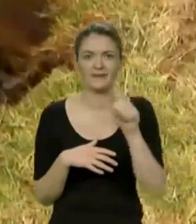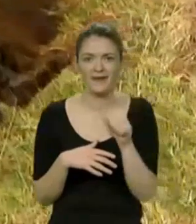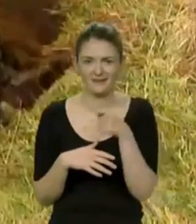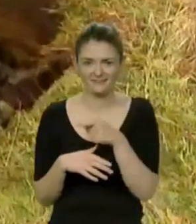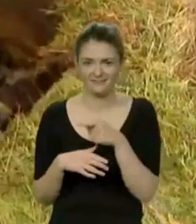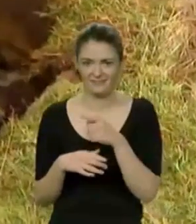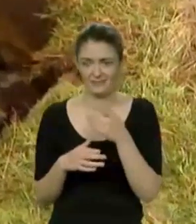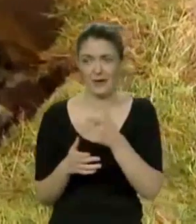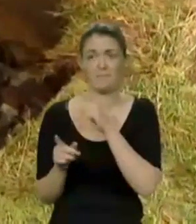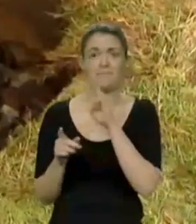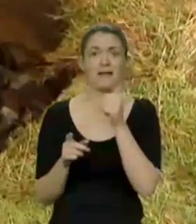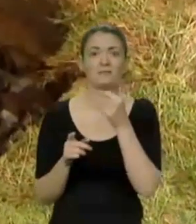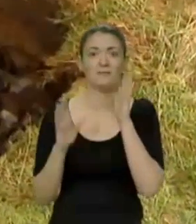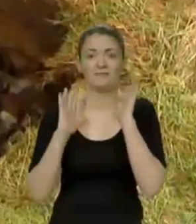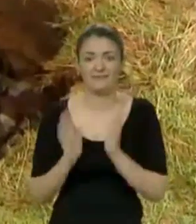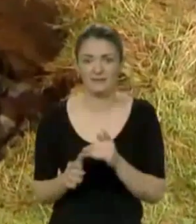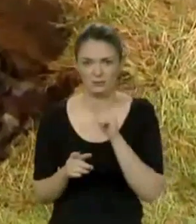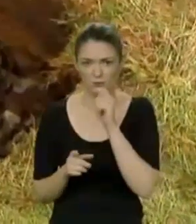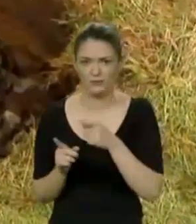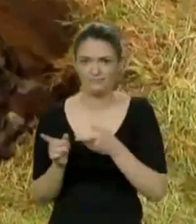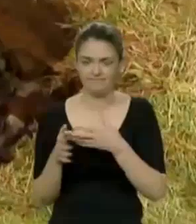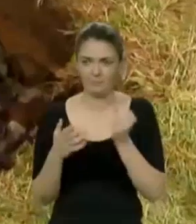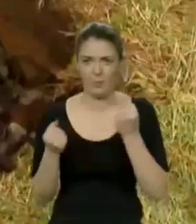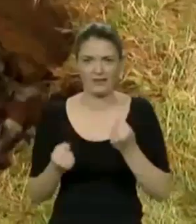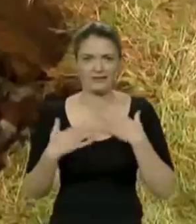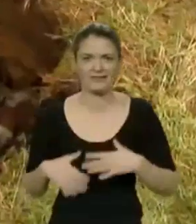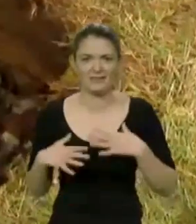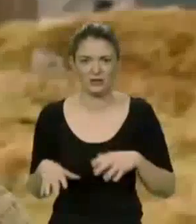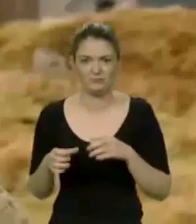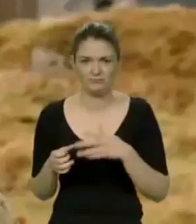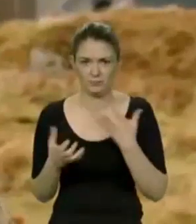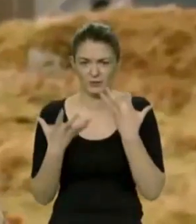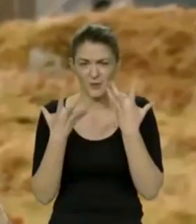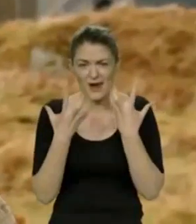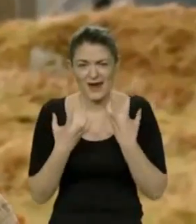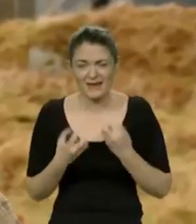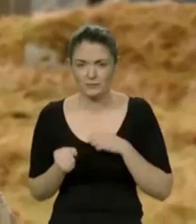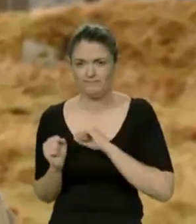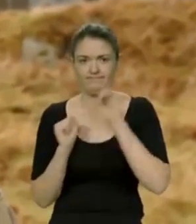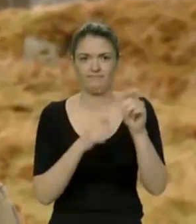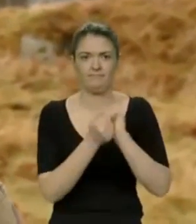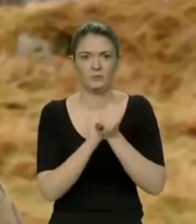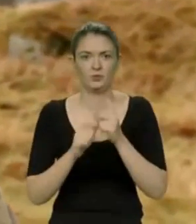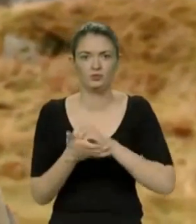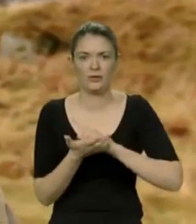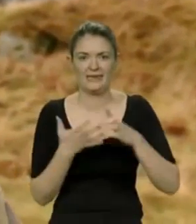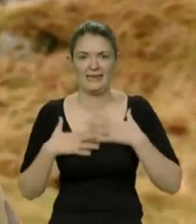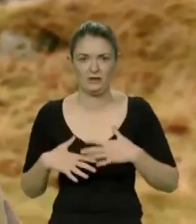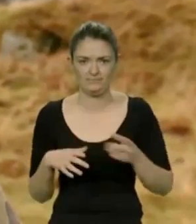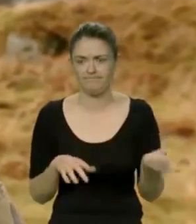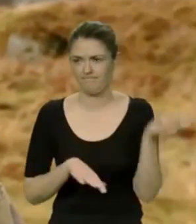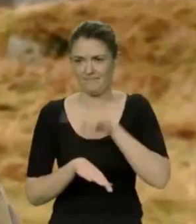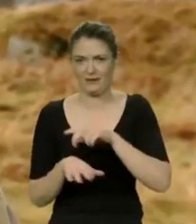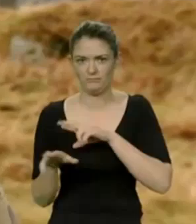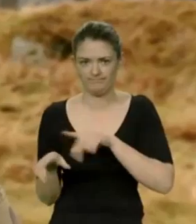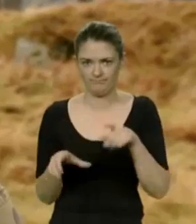when the patrol was finished, they were told to get out of their wet gear, which was soaking wet, and to get into dry gear and back into routine in the trench. The